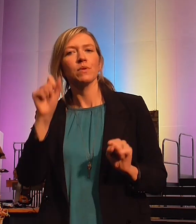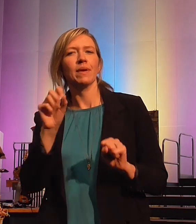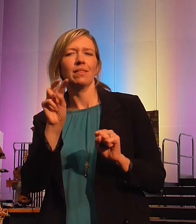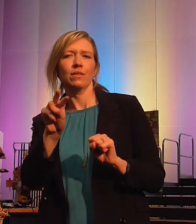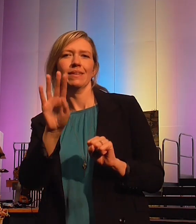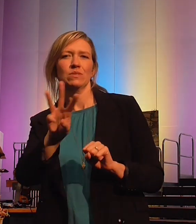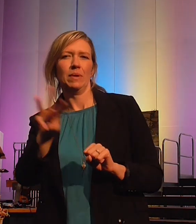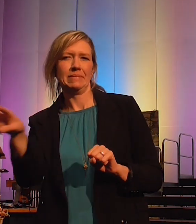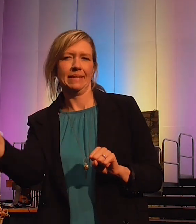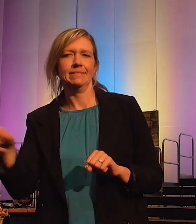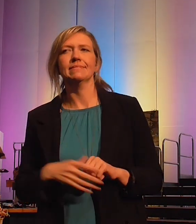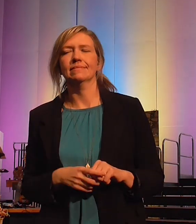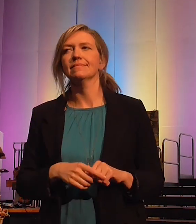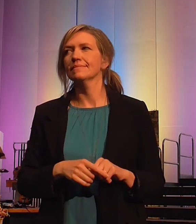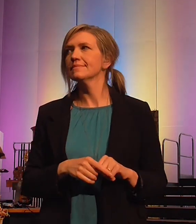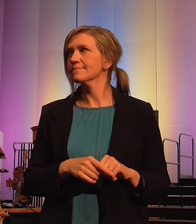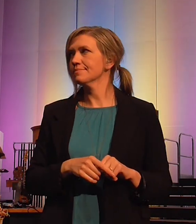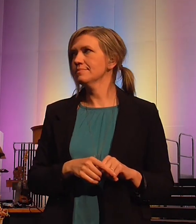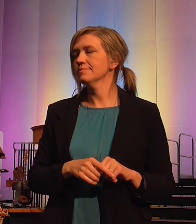way.